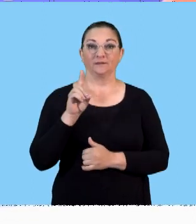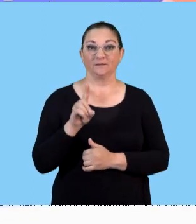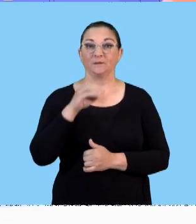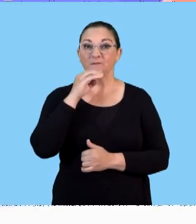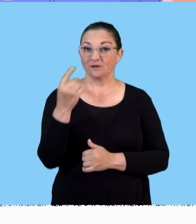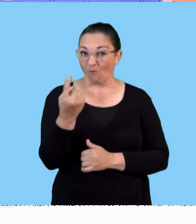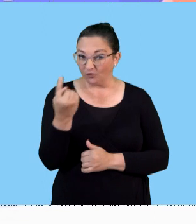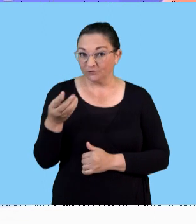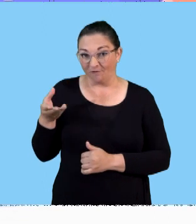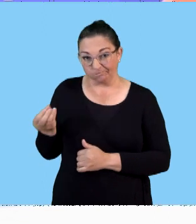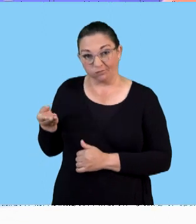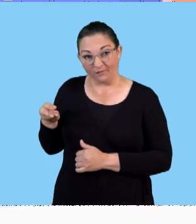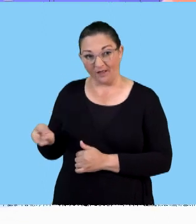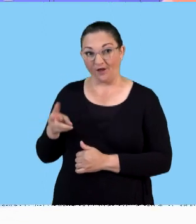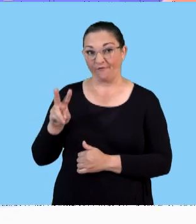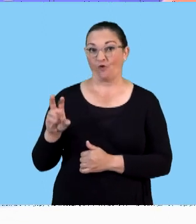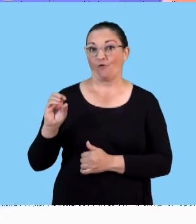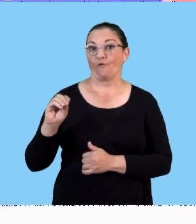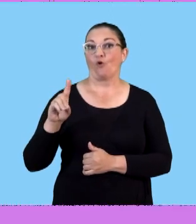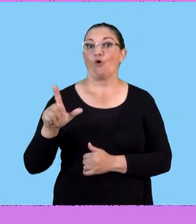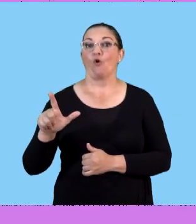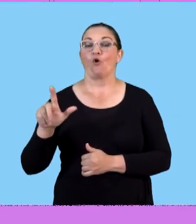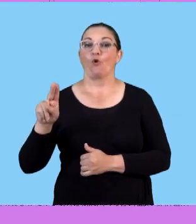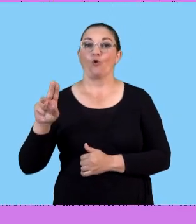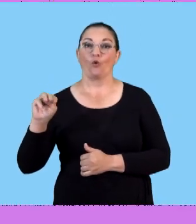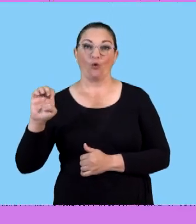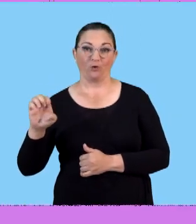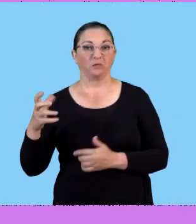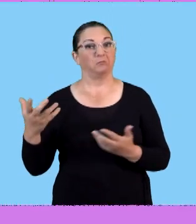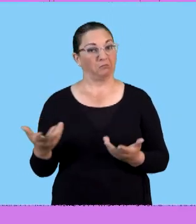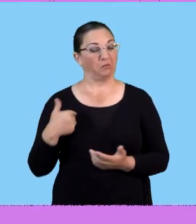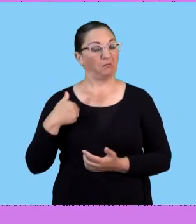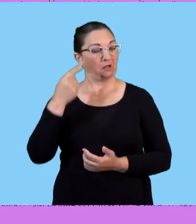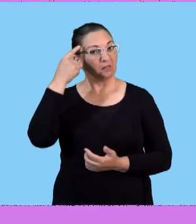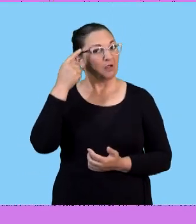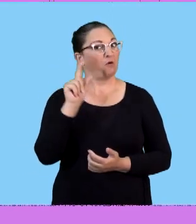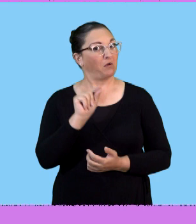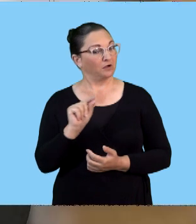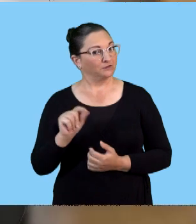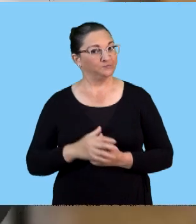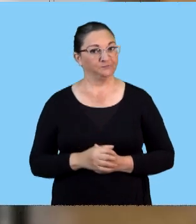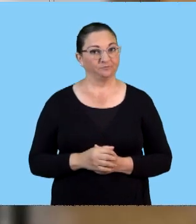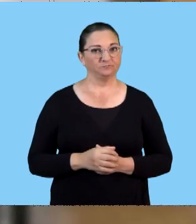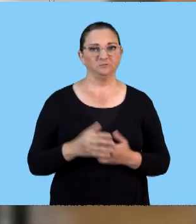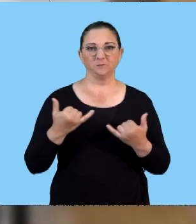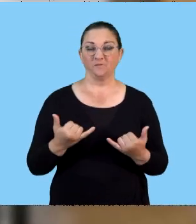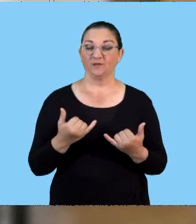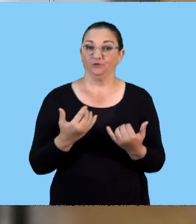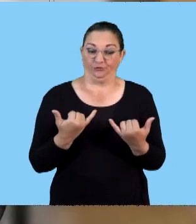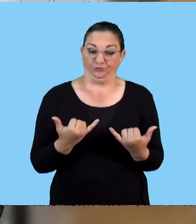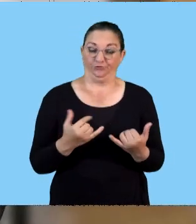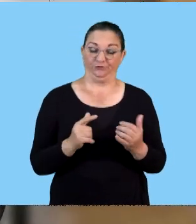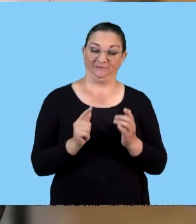have volume. Okay, so that's the important things I wanted to share with you that I found quite interesting. So what are